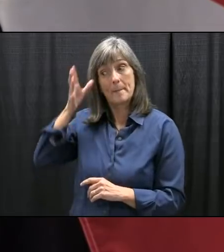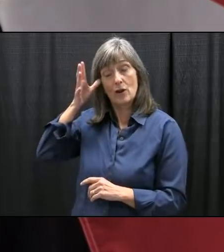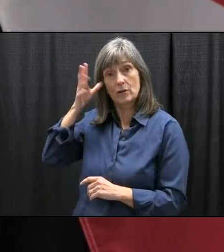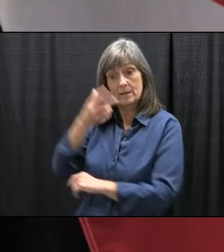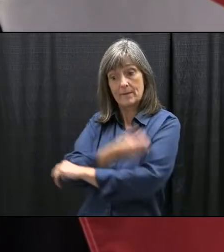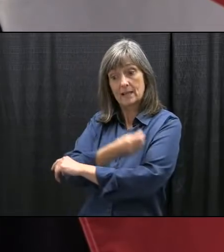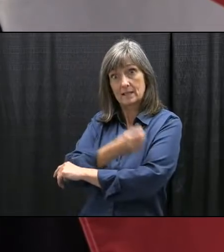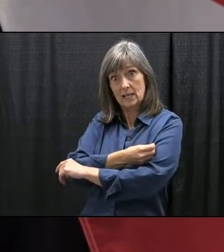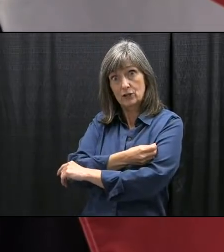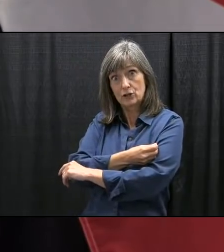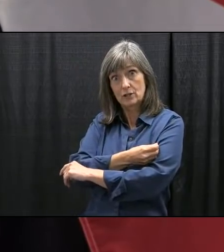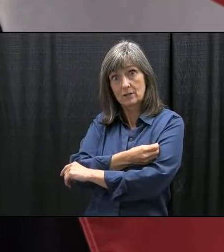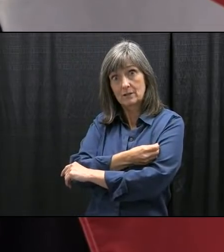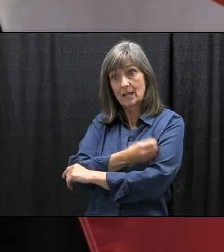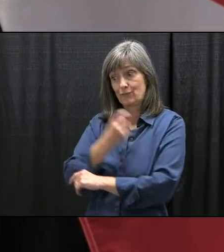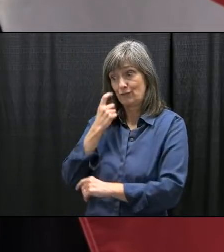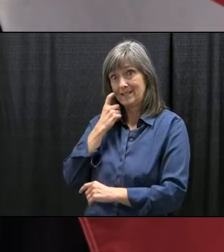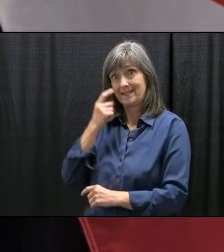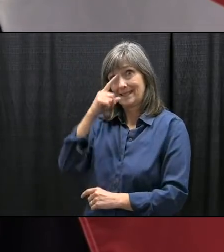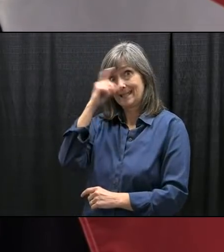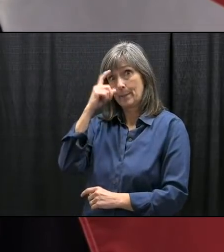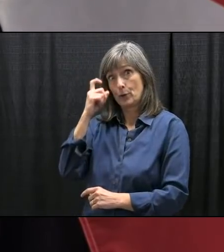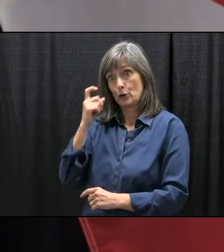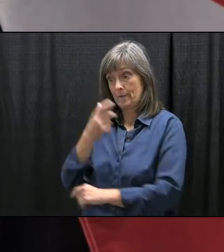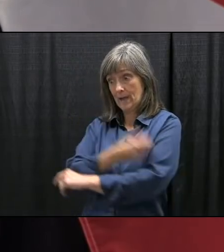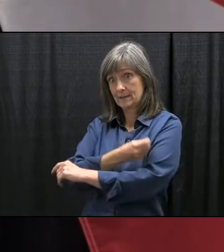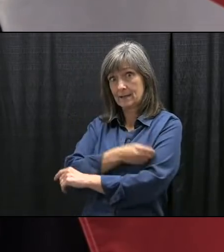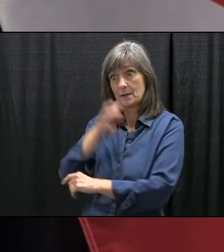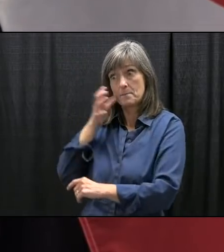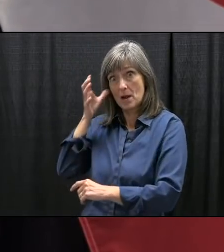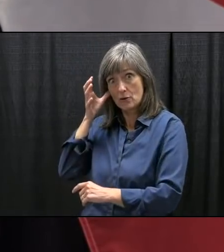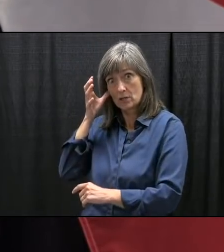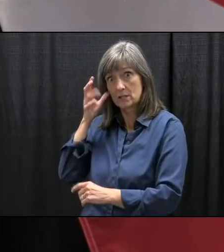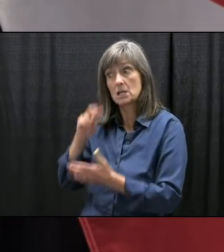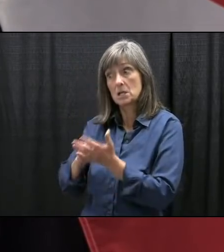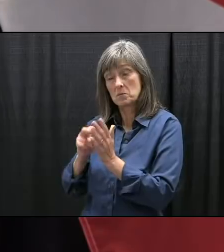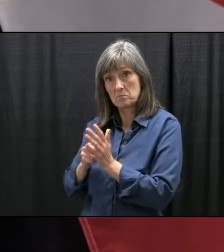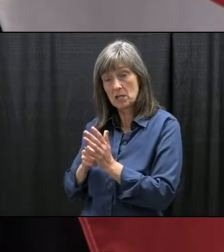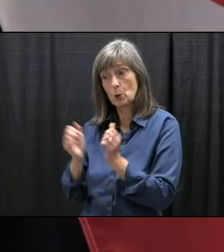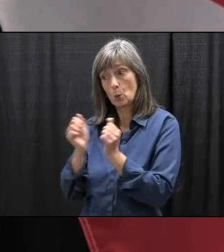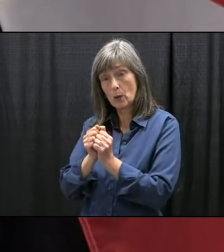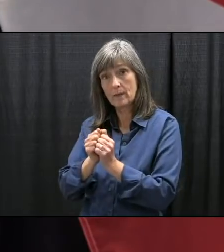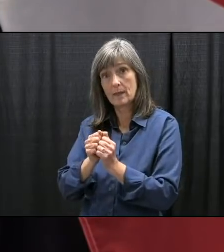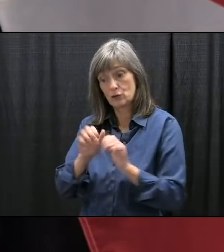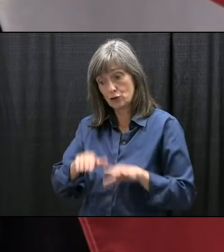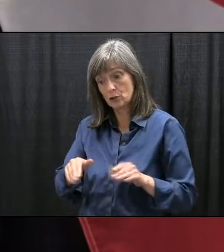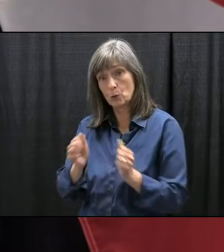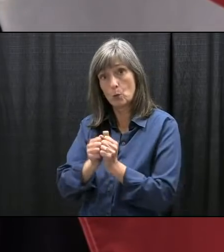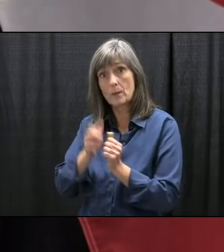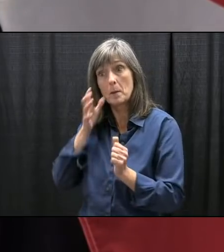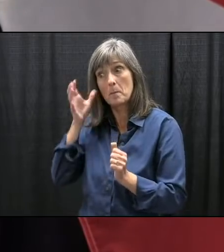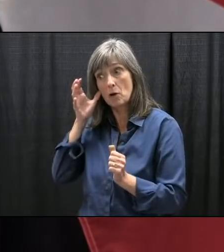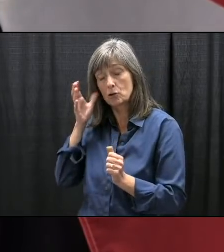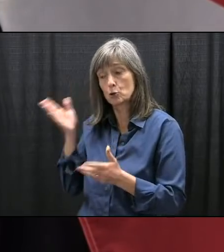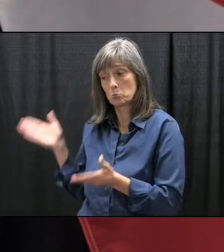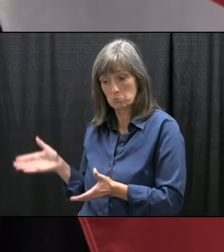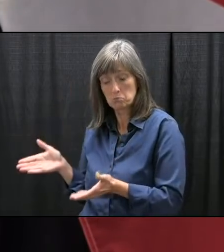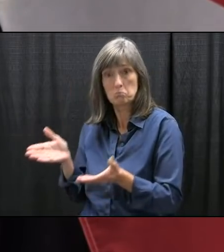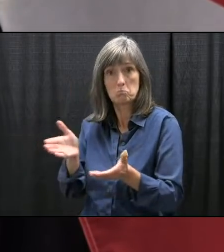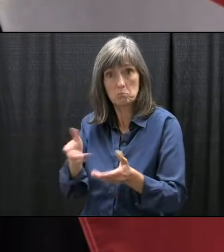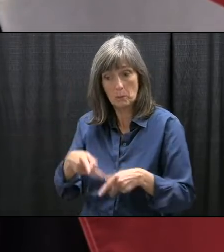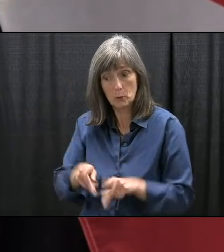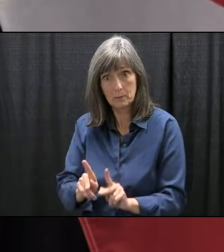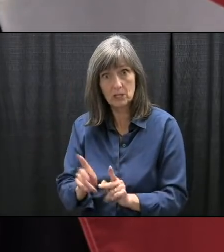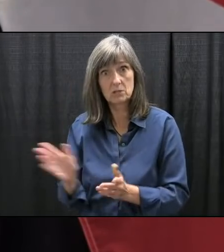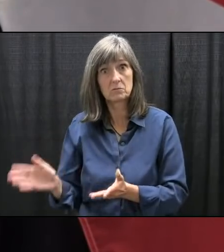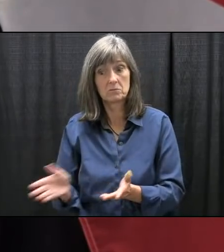province over the summer, and we considered that provided you some barrier around you in terms of as a child, and